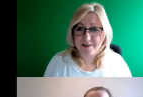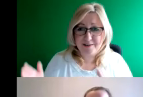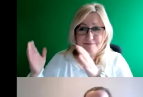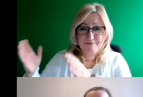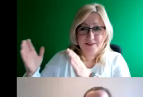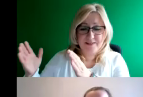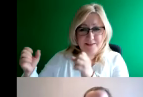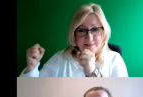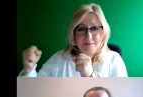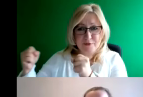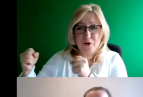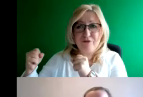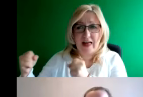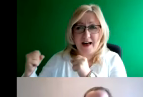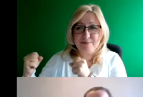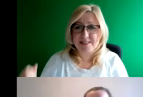Flemish